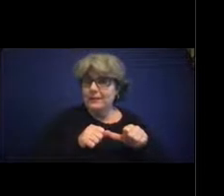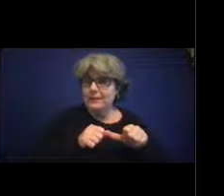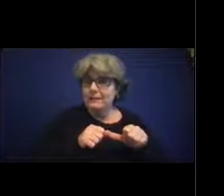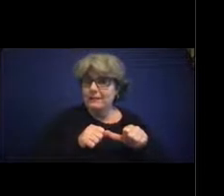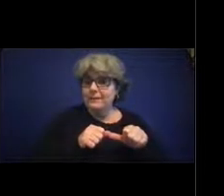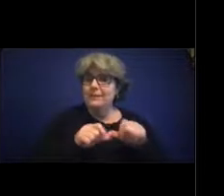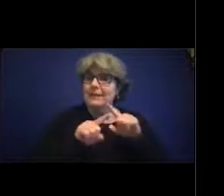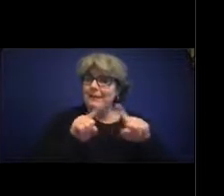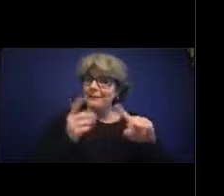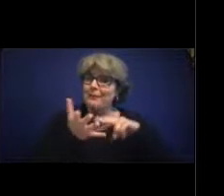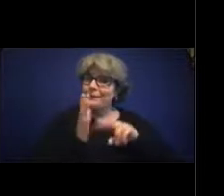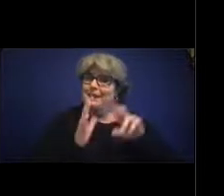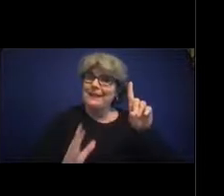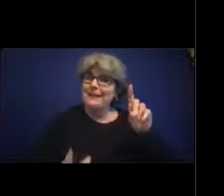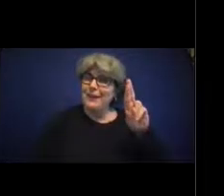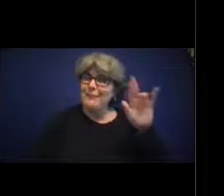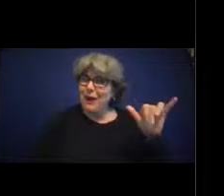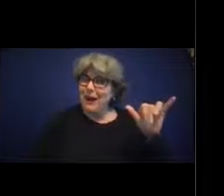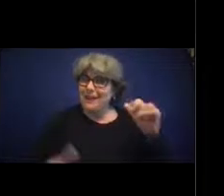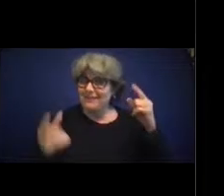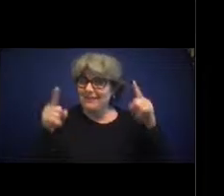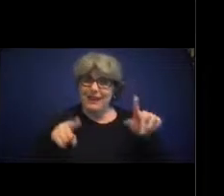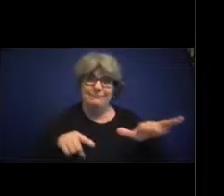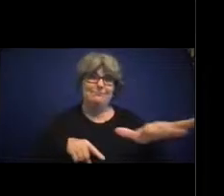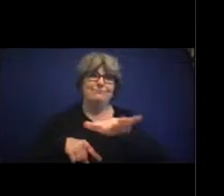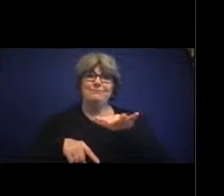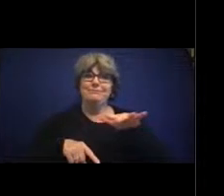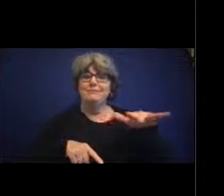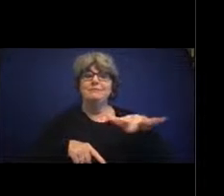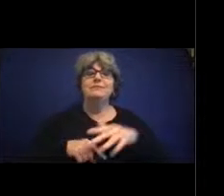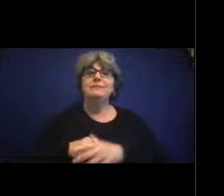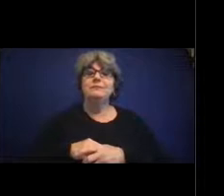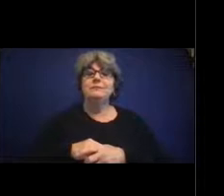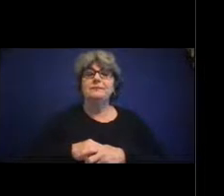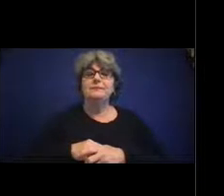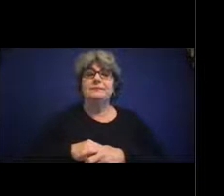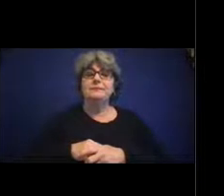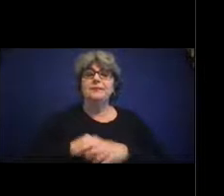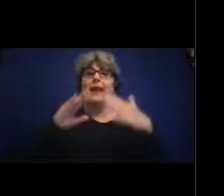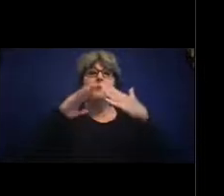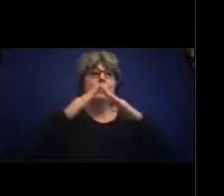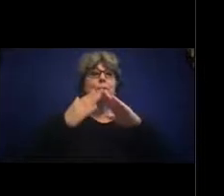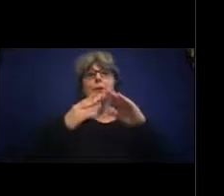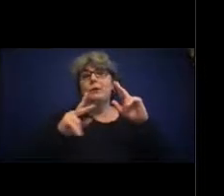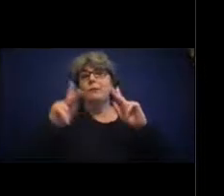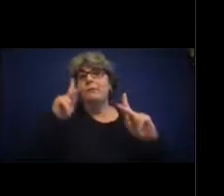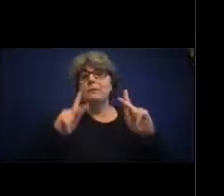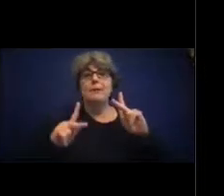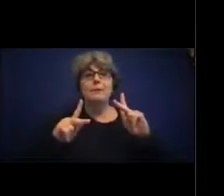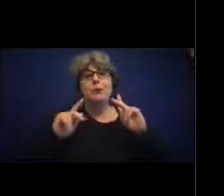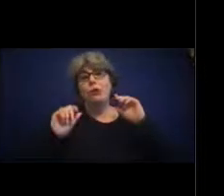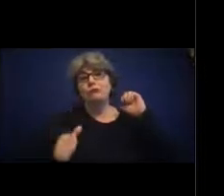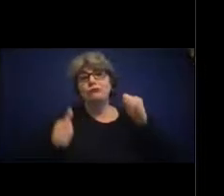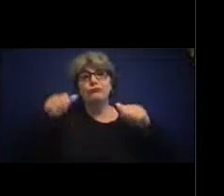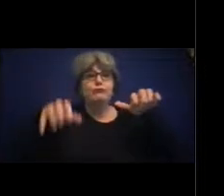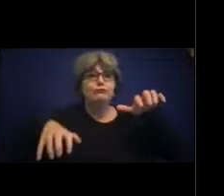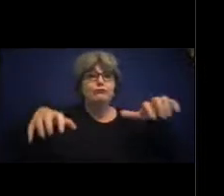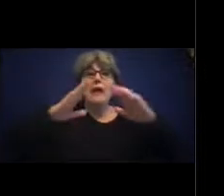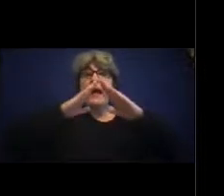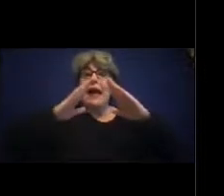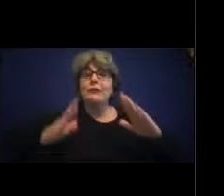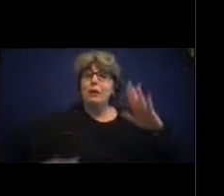that places can see. And that's what's happening here. You had, again, community, people built, put these buildings here. They had water